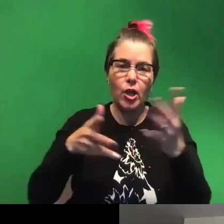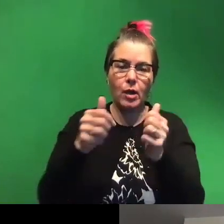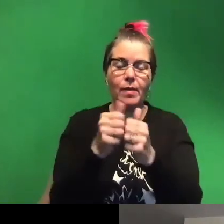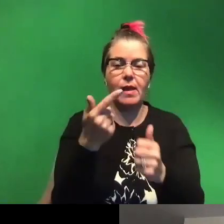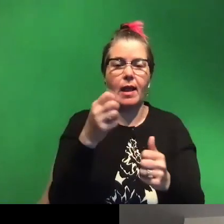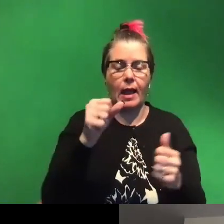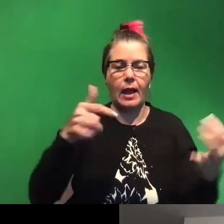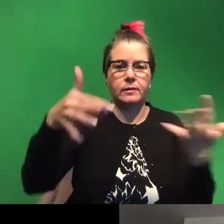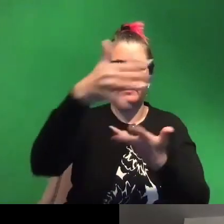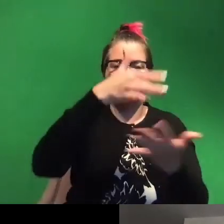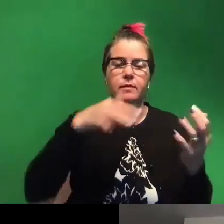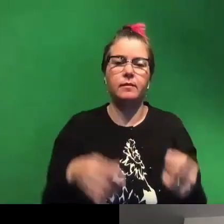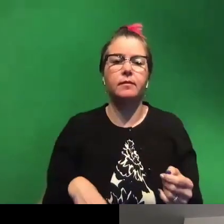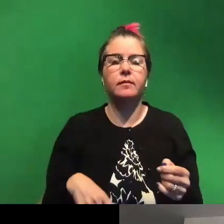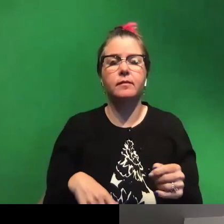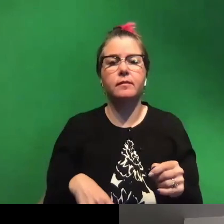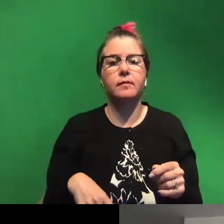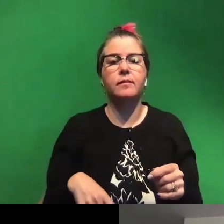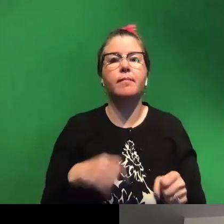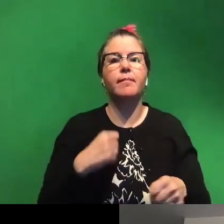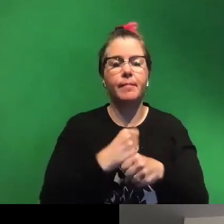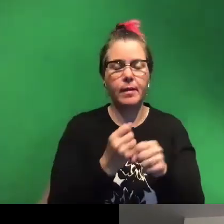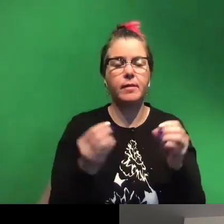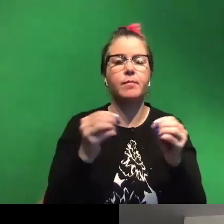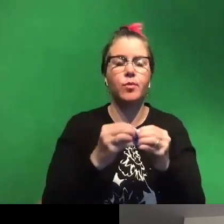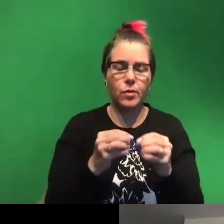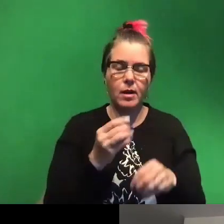around, and that is also producing more light.